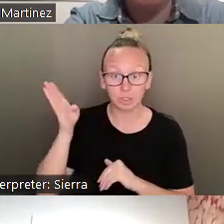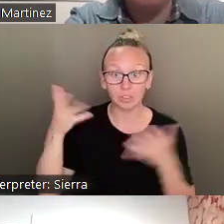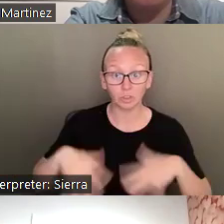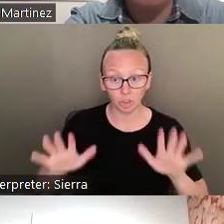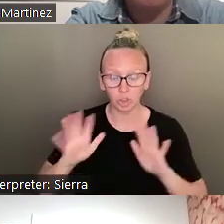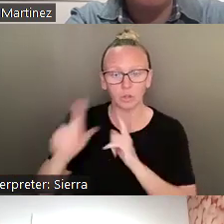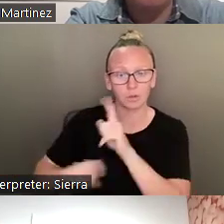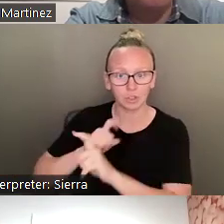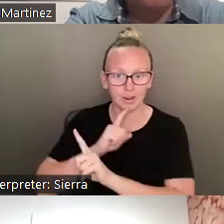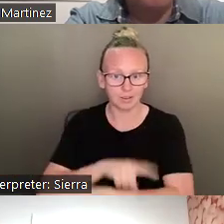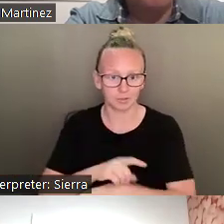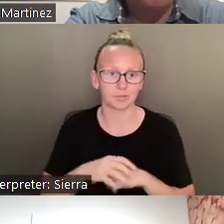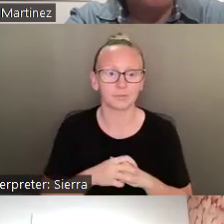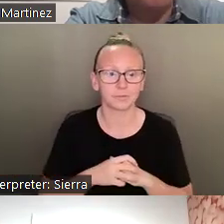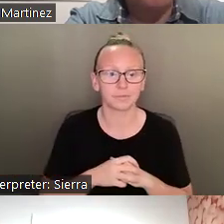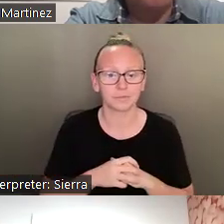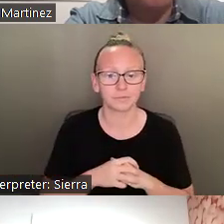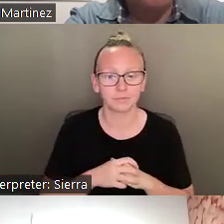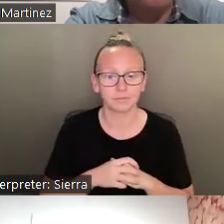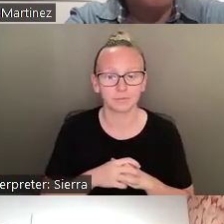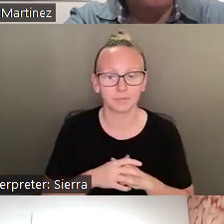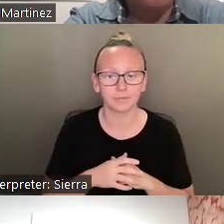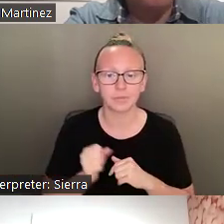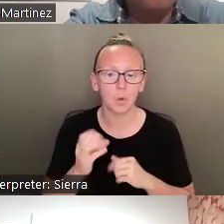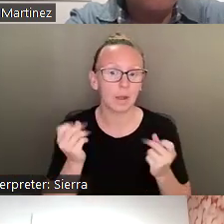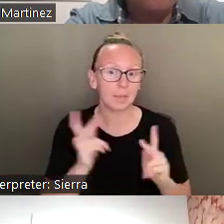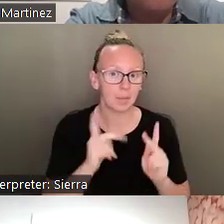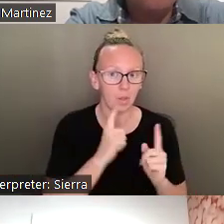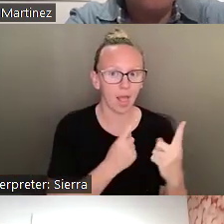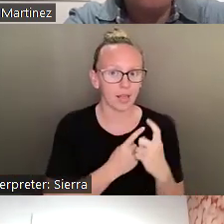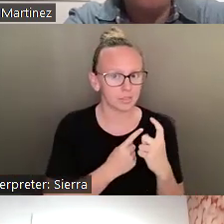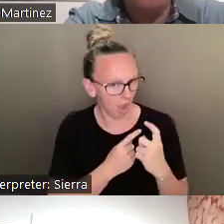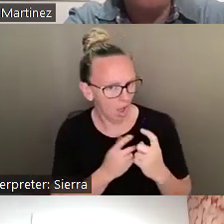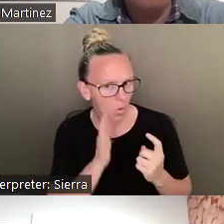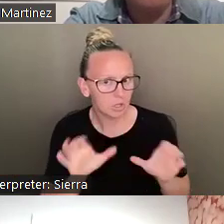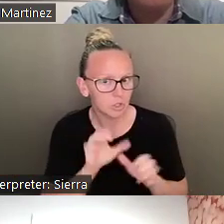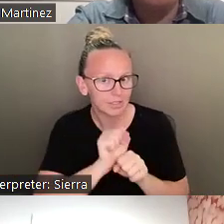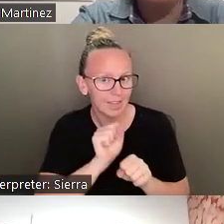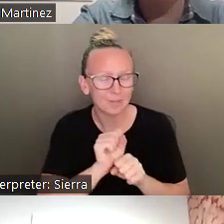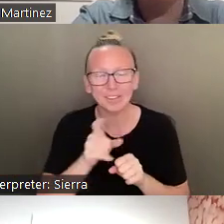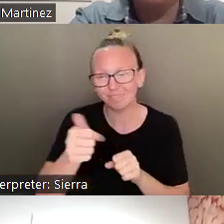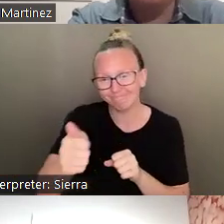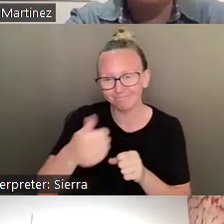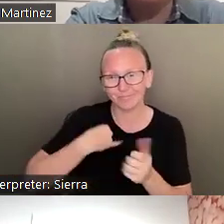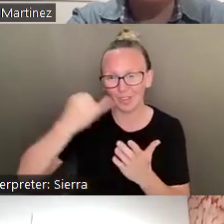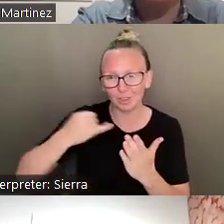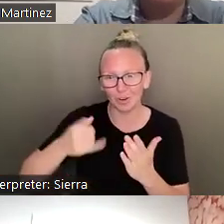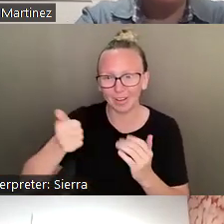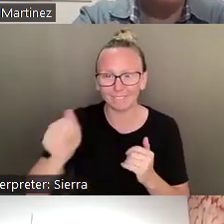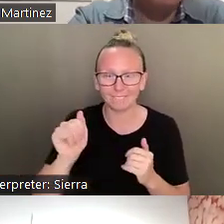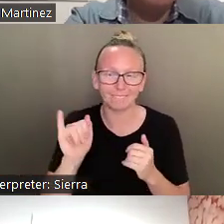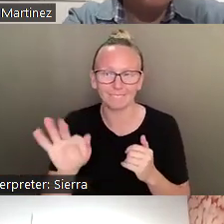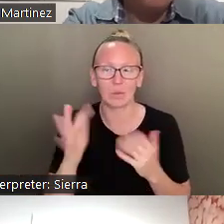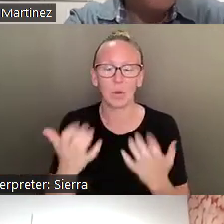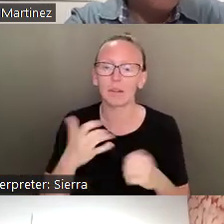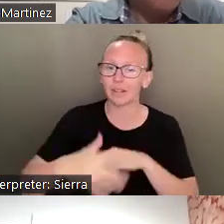please, we've been asked, are we going to do an assignment? You can draw if you want, doodle, but those are